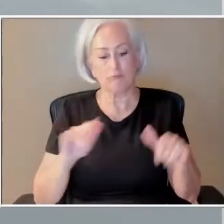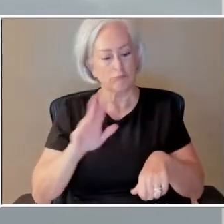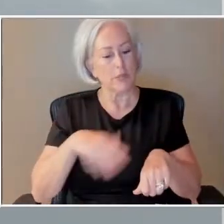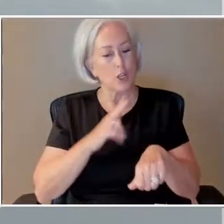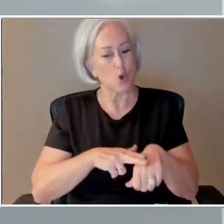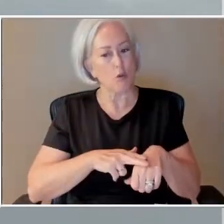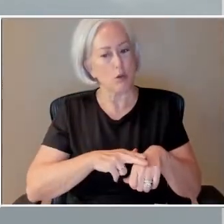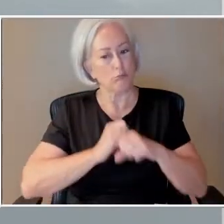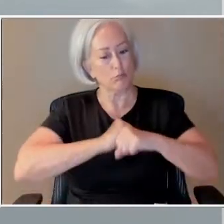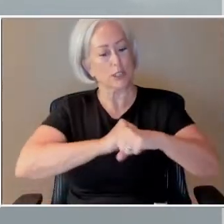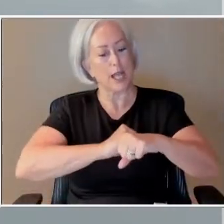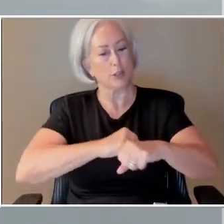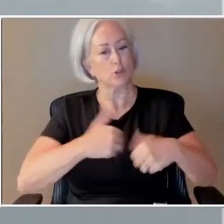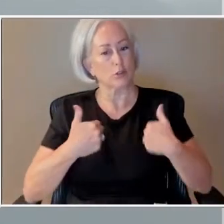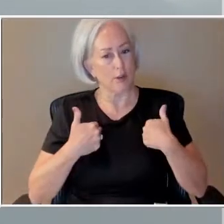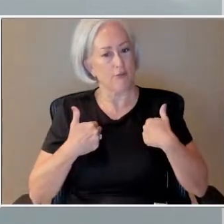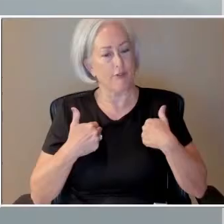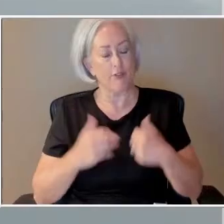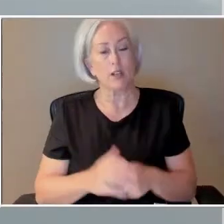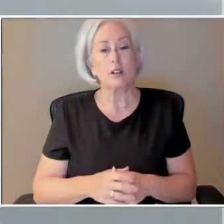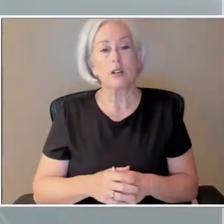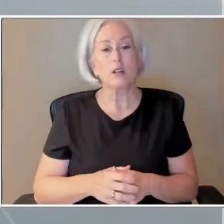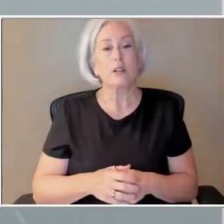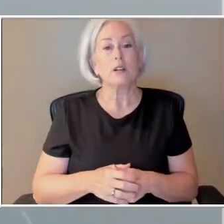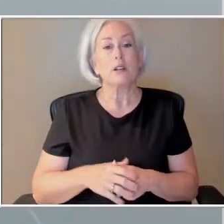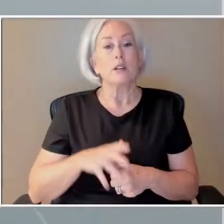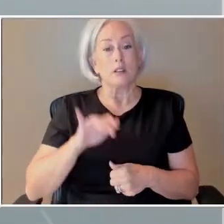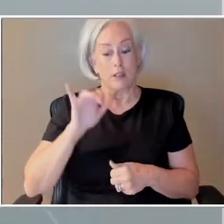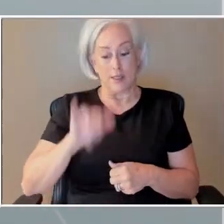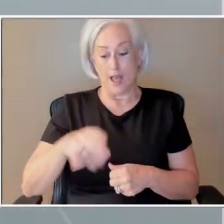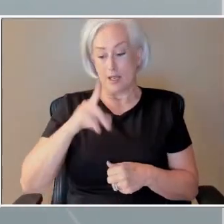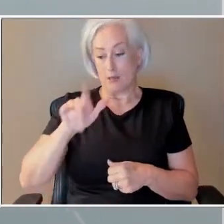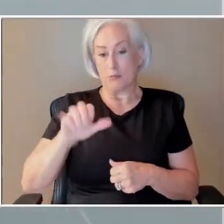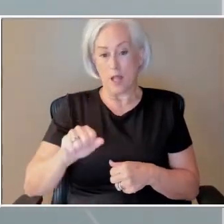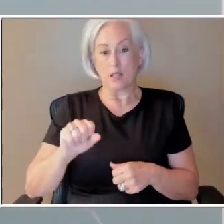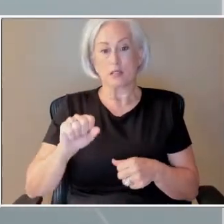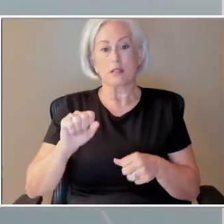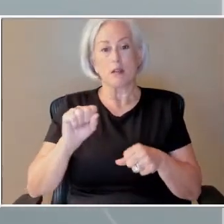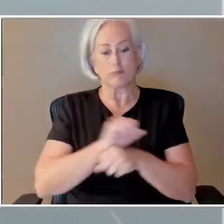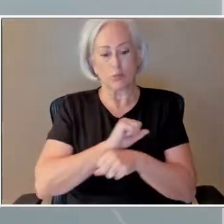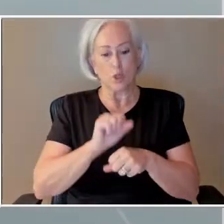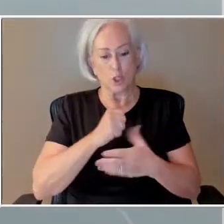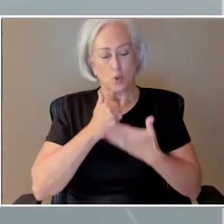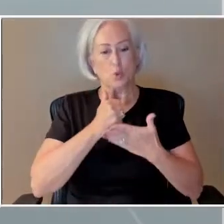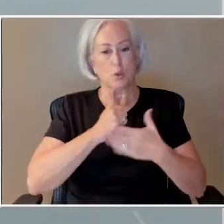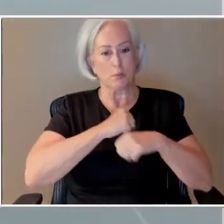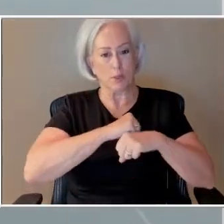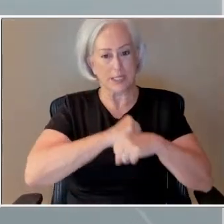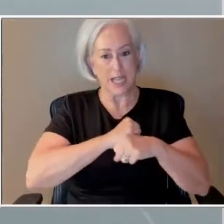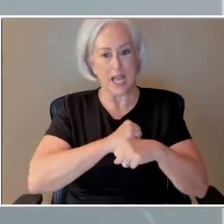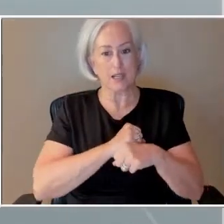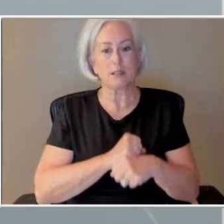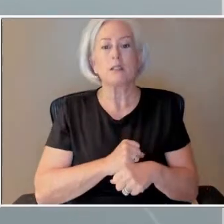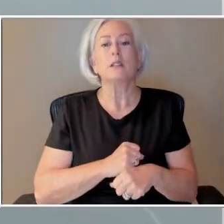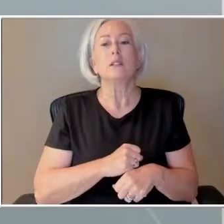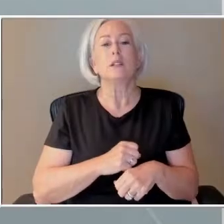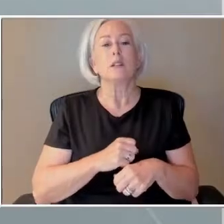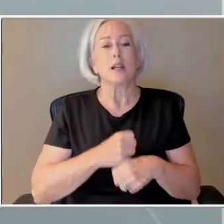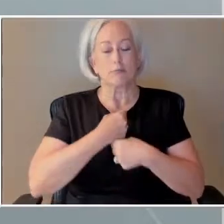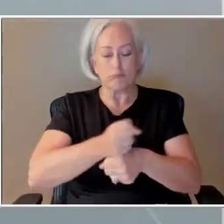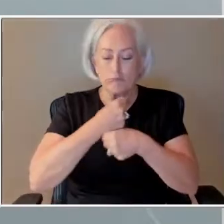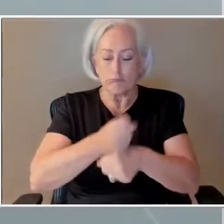There's a system that this plasma cell worked, and based on the system, it functioned well. It produces many of these plasma cells when